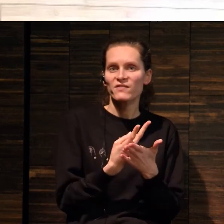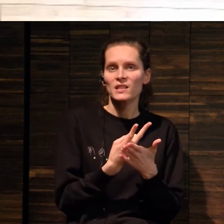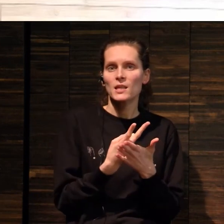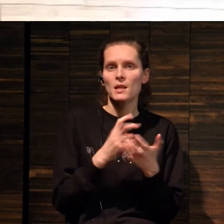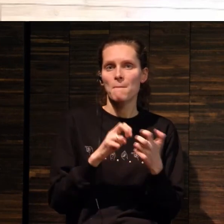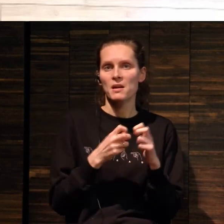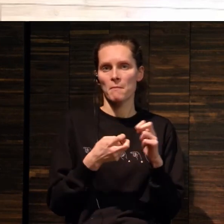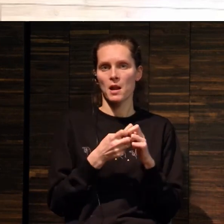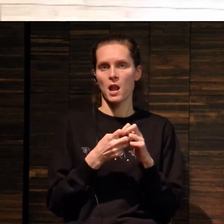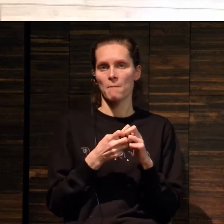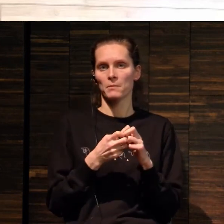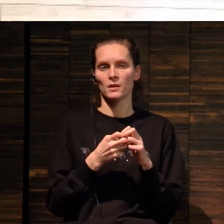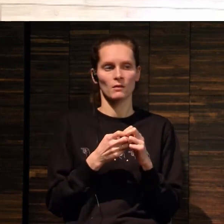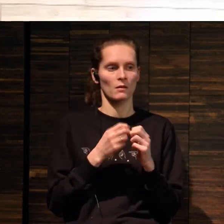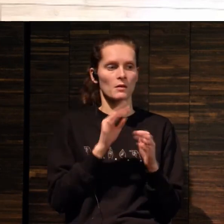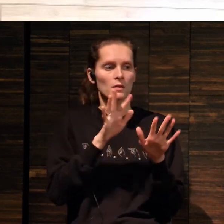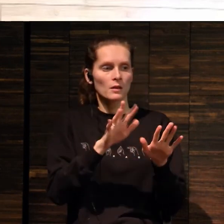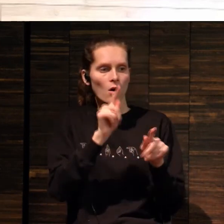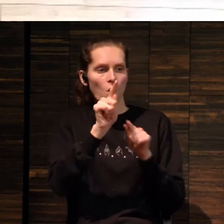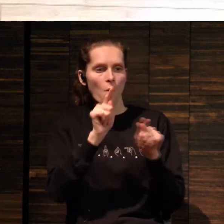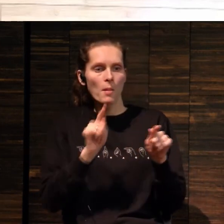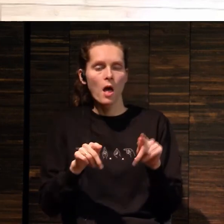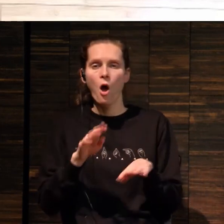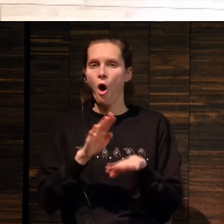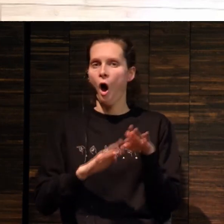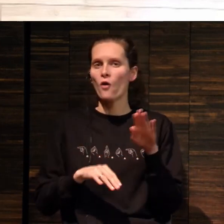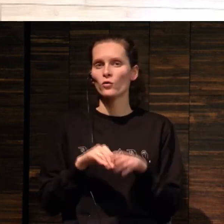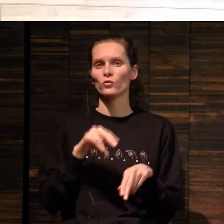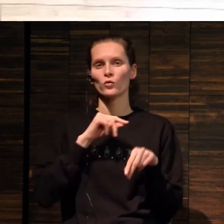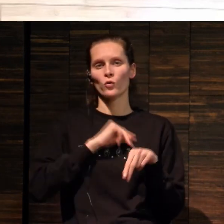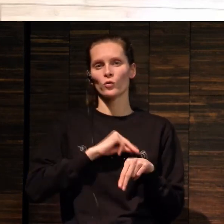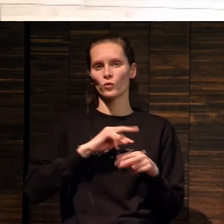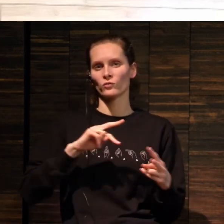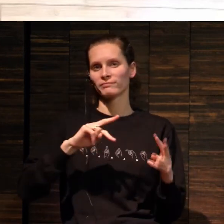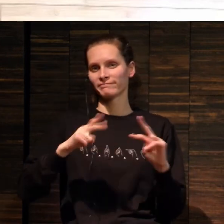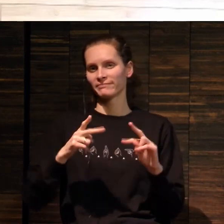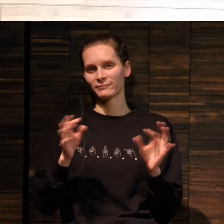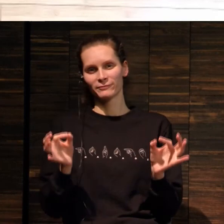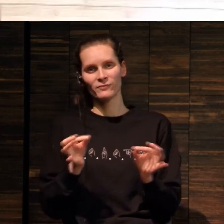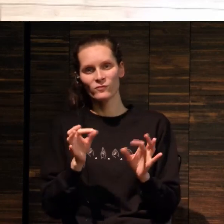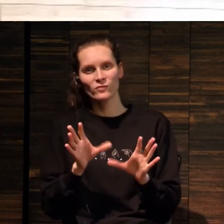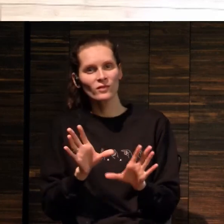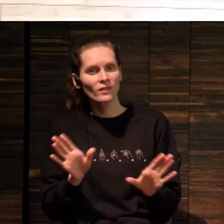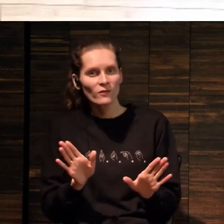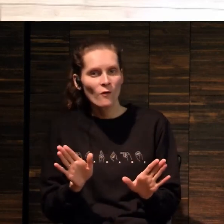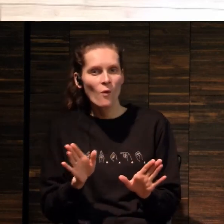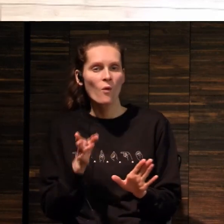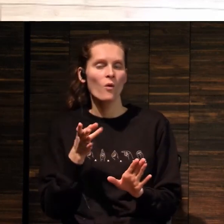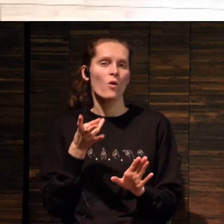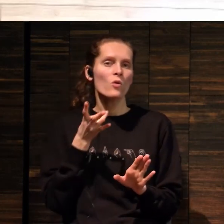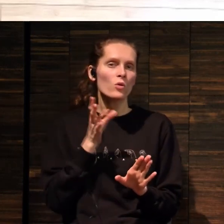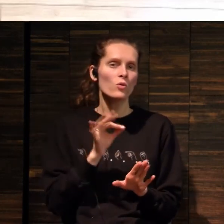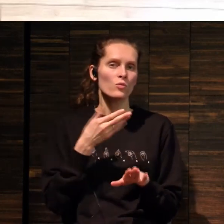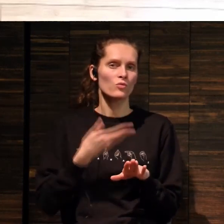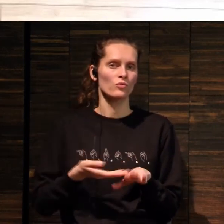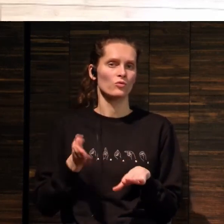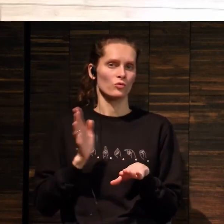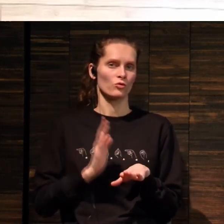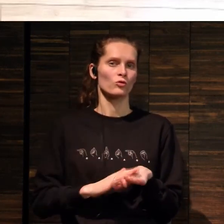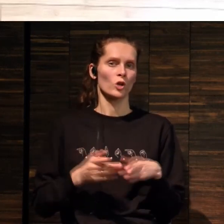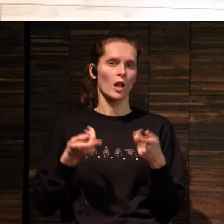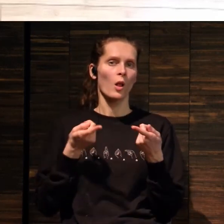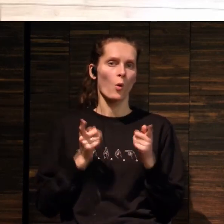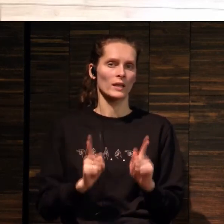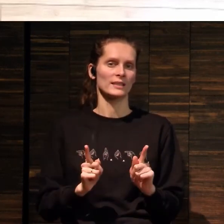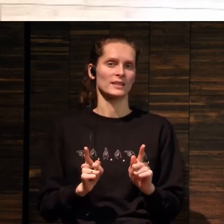automation happens in minutes, but getting a team of developers to sit down and read these reports and then go in and action them still takes